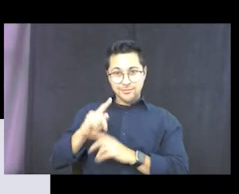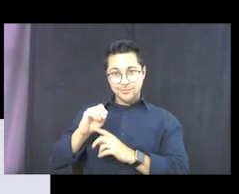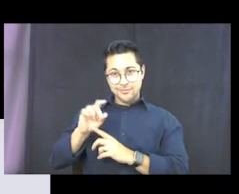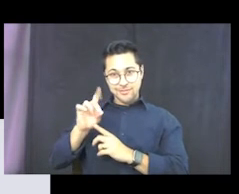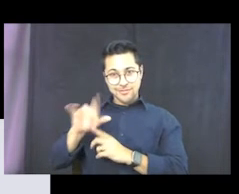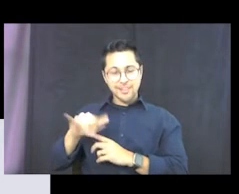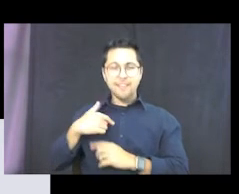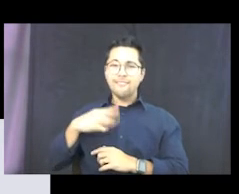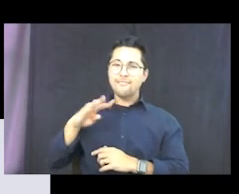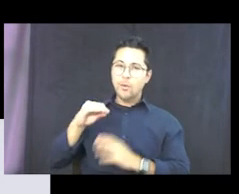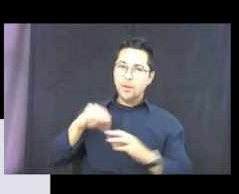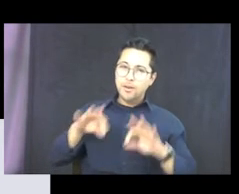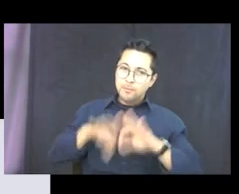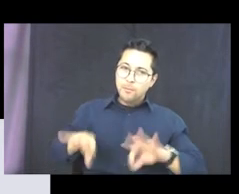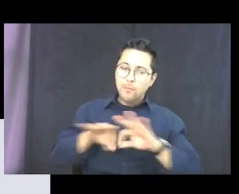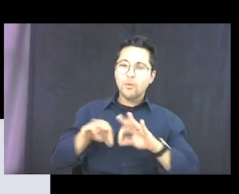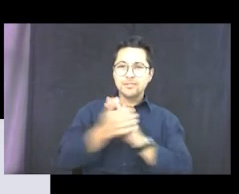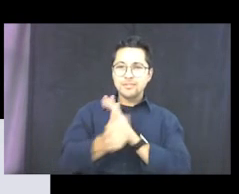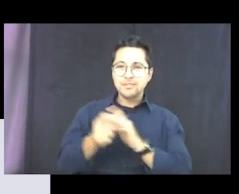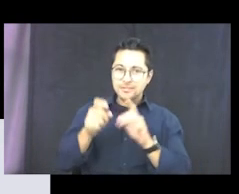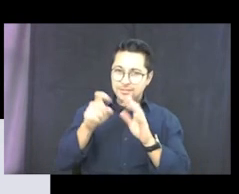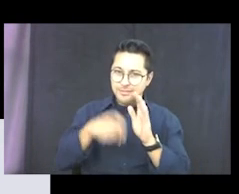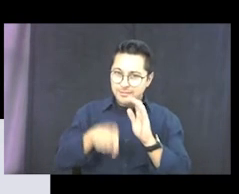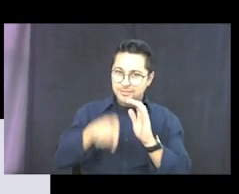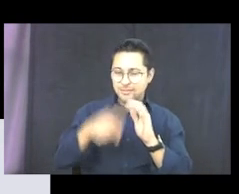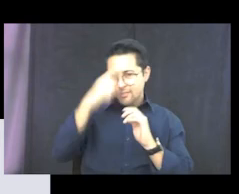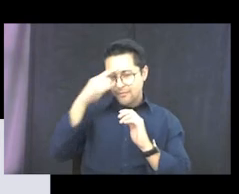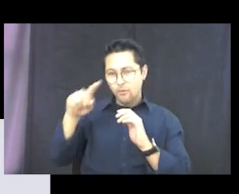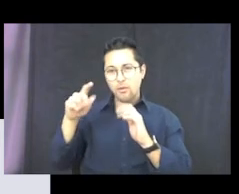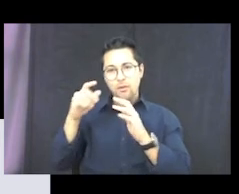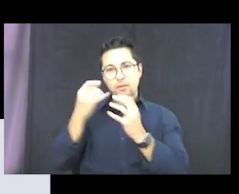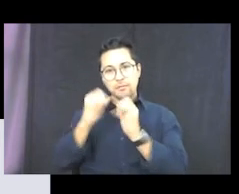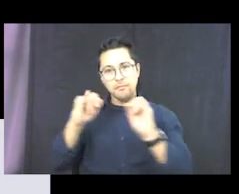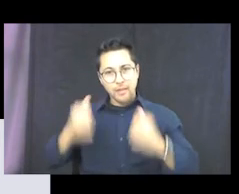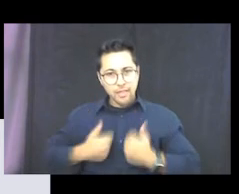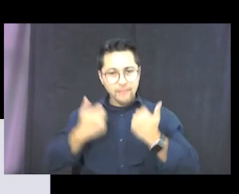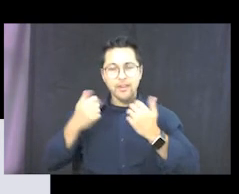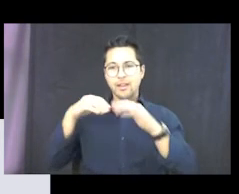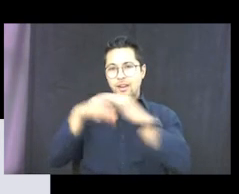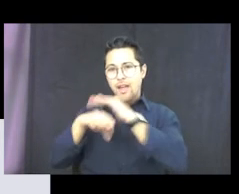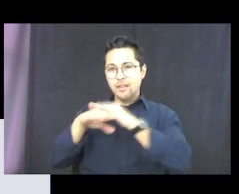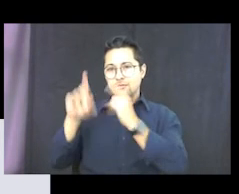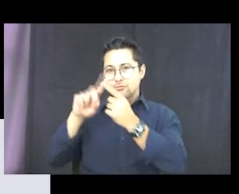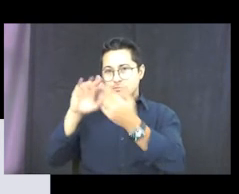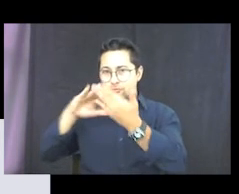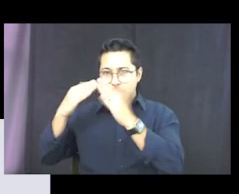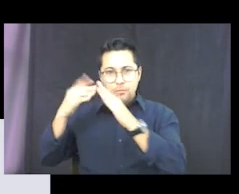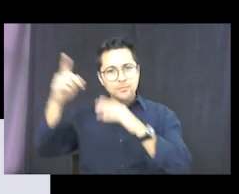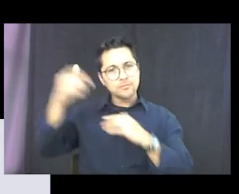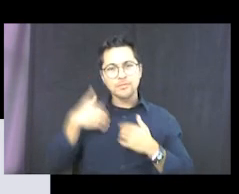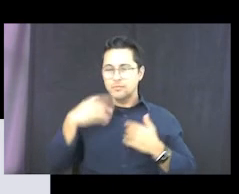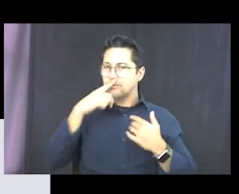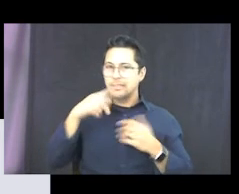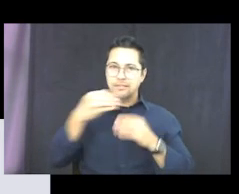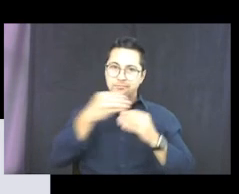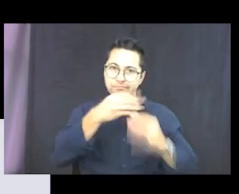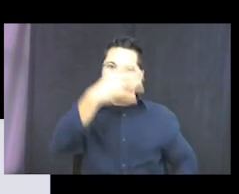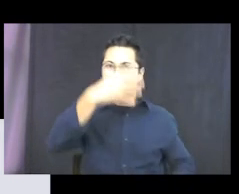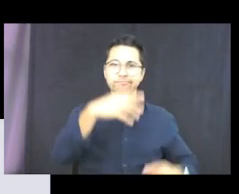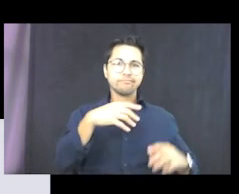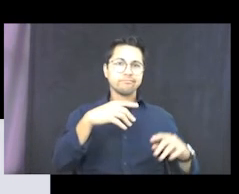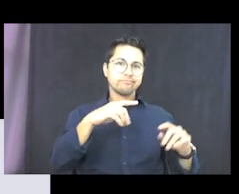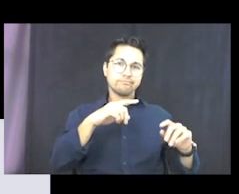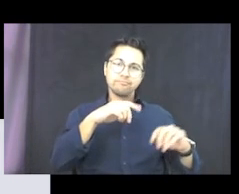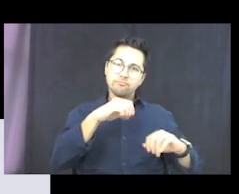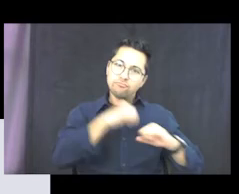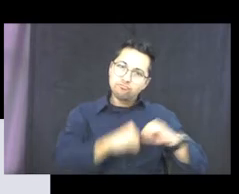skills necessary for independent living and access in the community. Again, it's got that robust structure